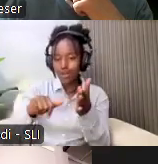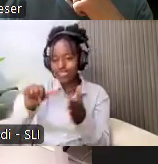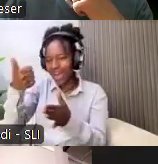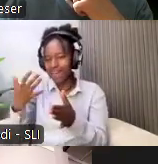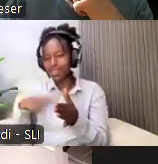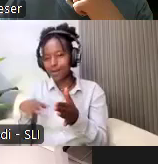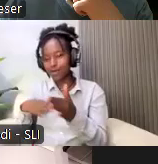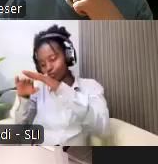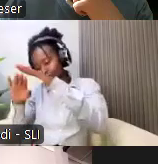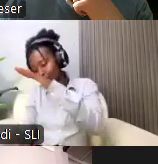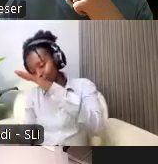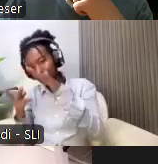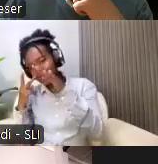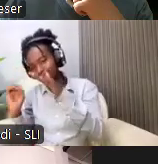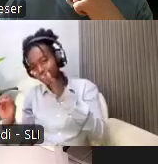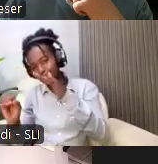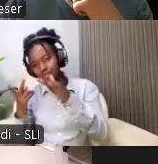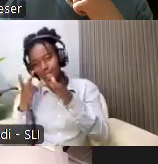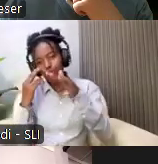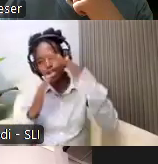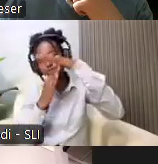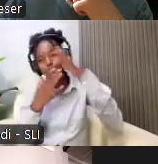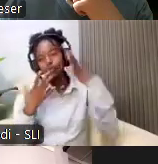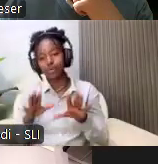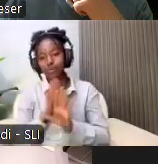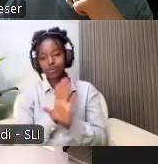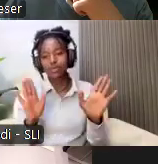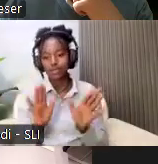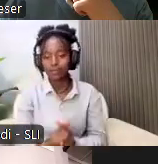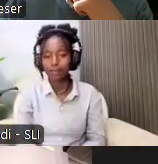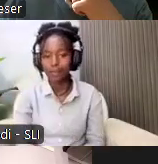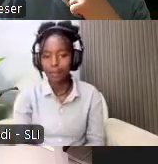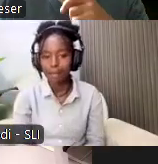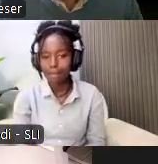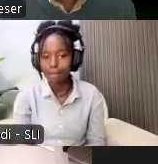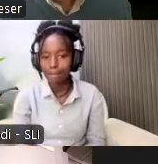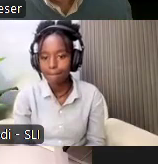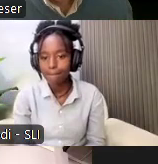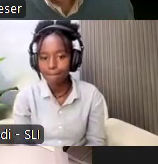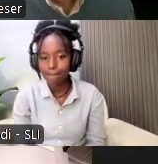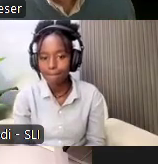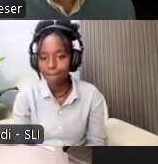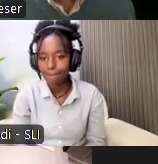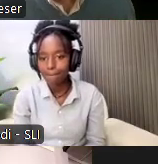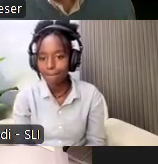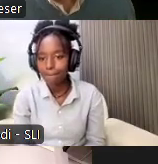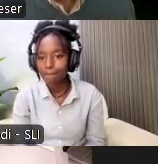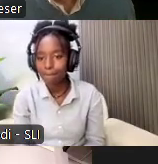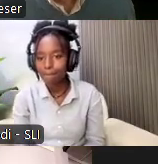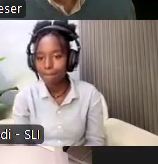we can break down barriers and society sees. We are more